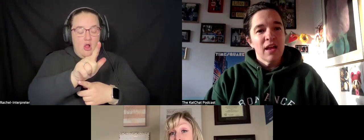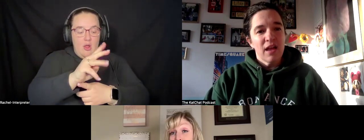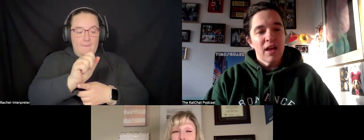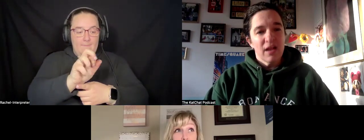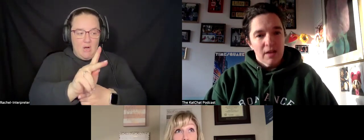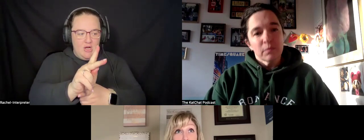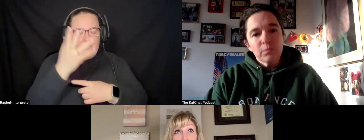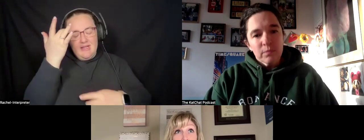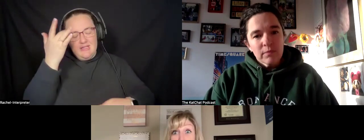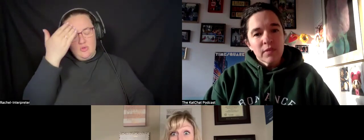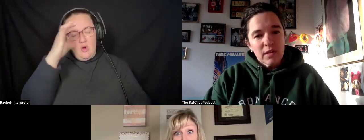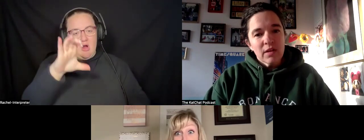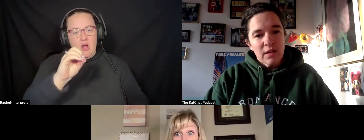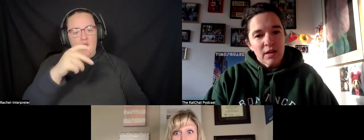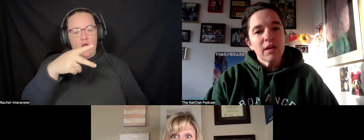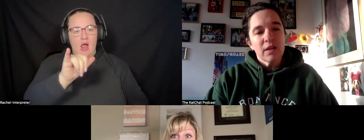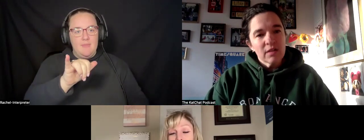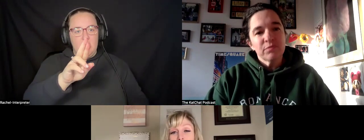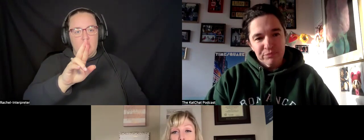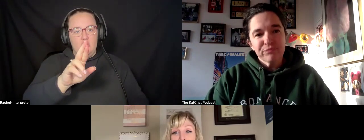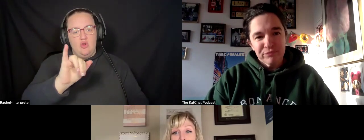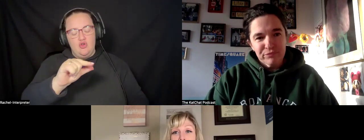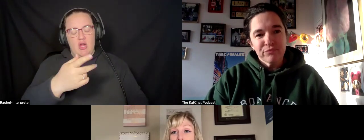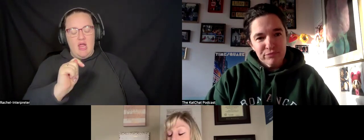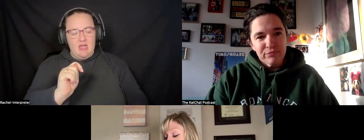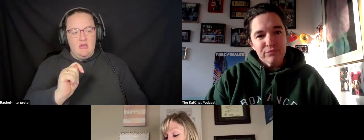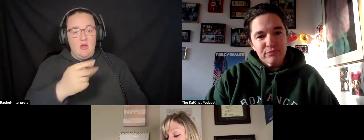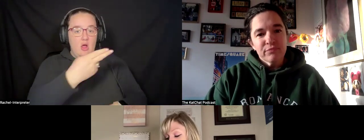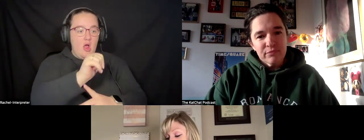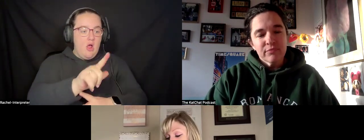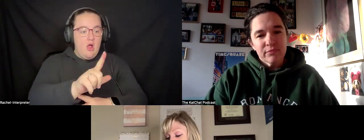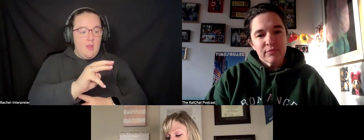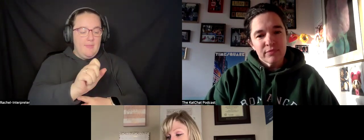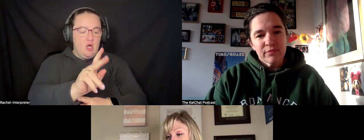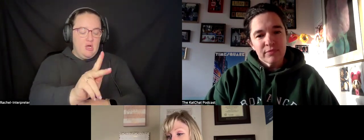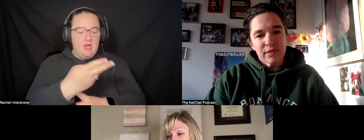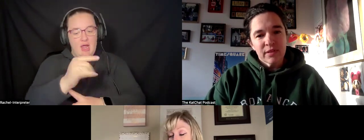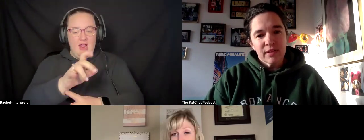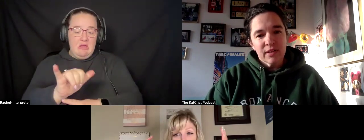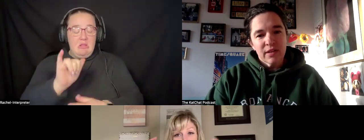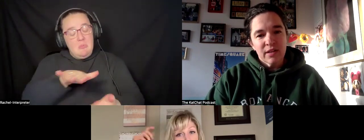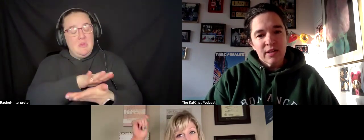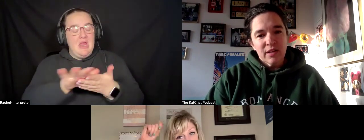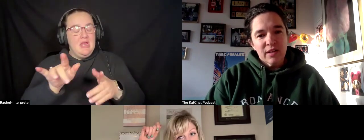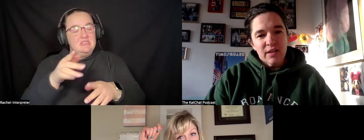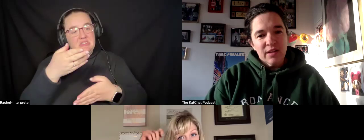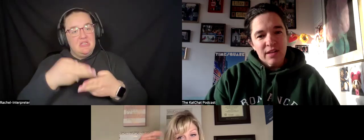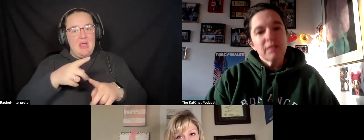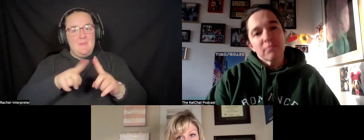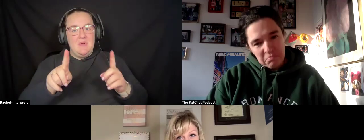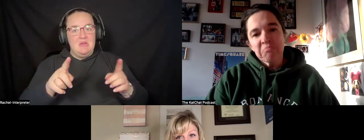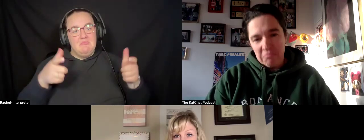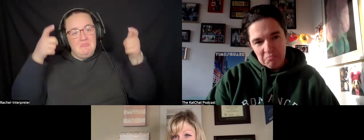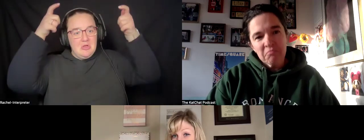I easily could have just been Hallmark Haley. That would have been nice. Um, but I just thought, the crown is very